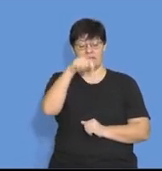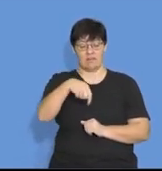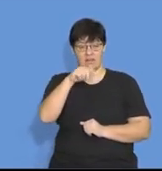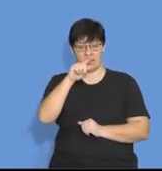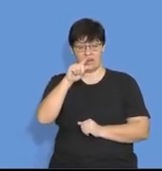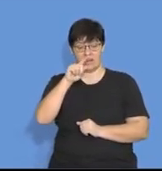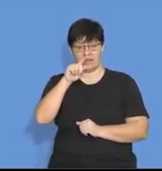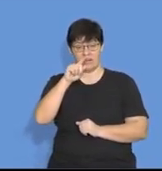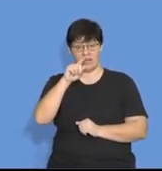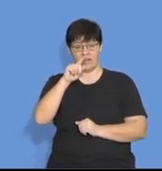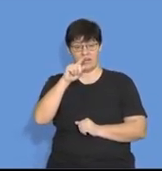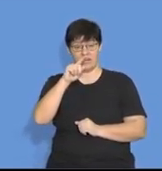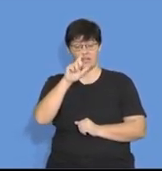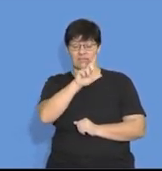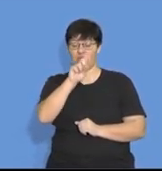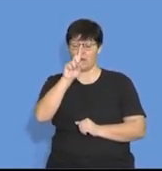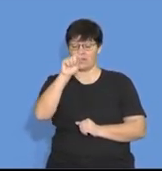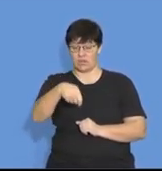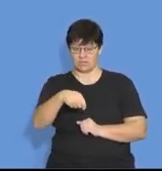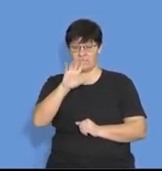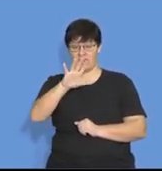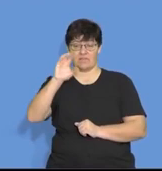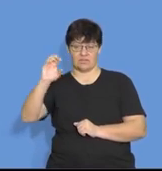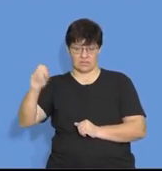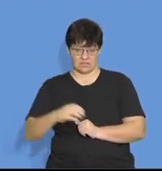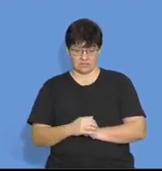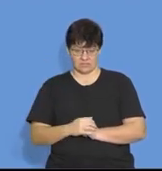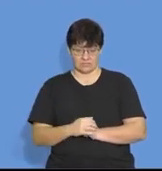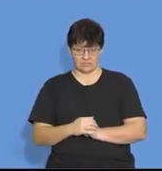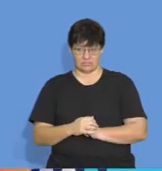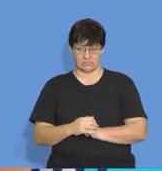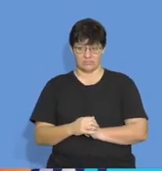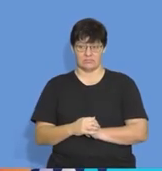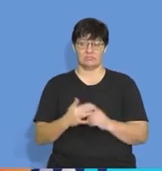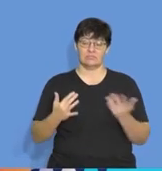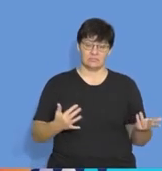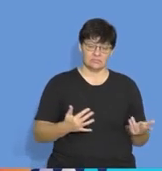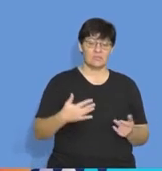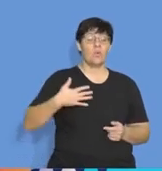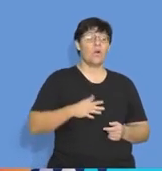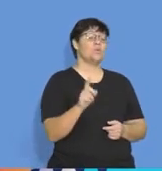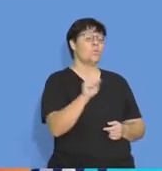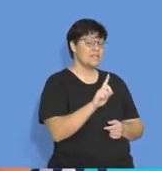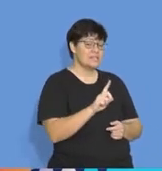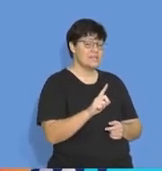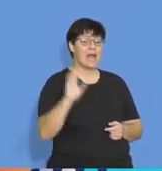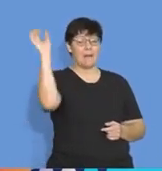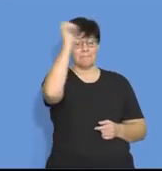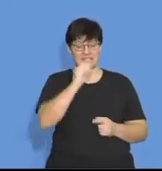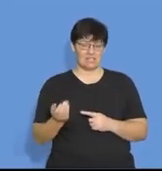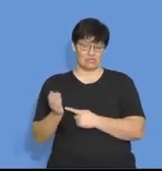71,500. Okay? So my gross profit is 71,500. They want it expressed as a percentage